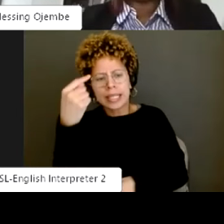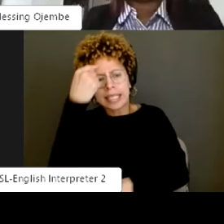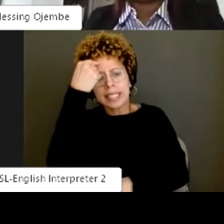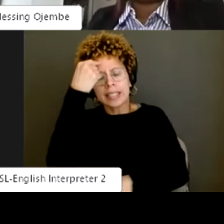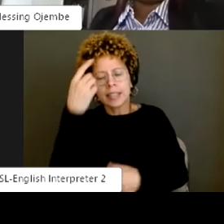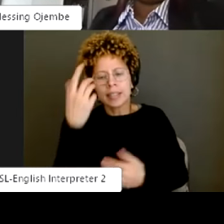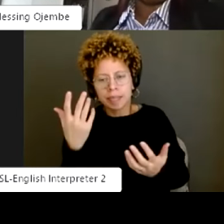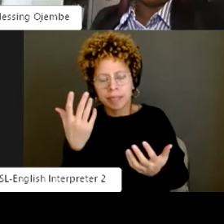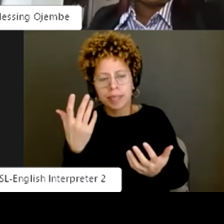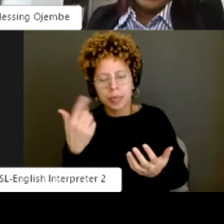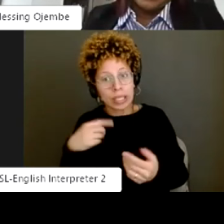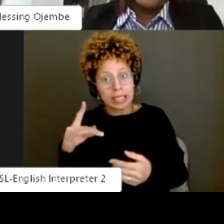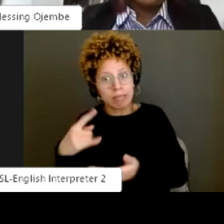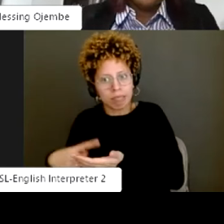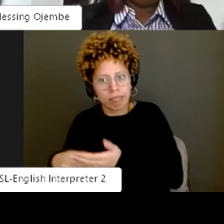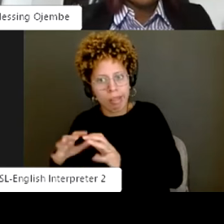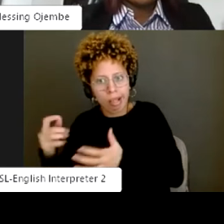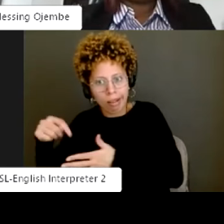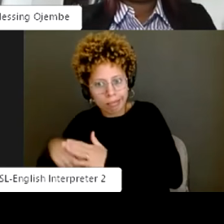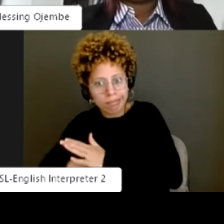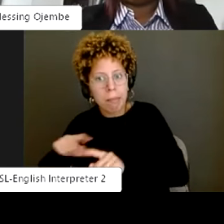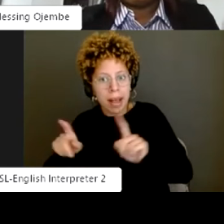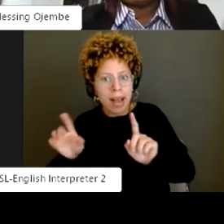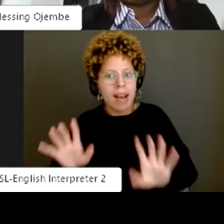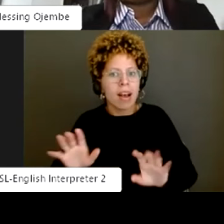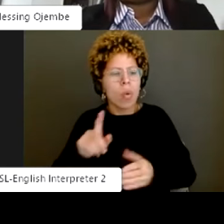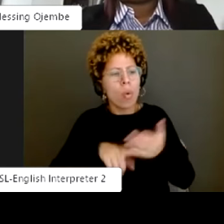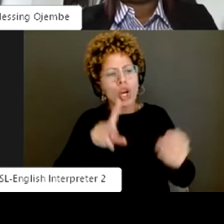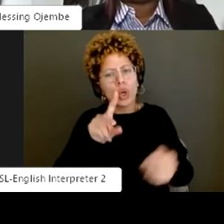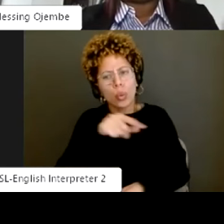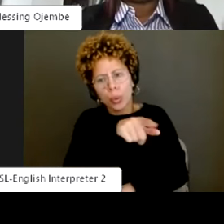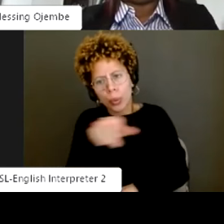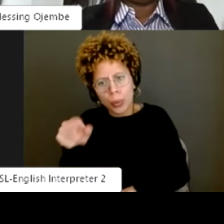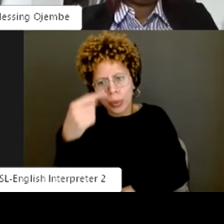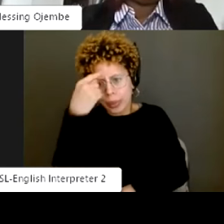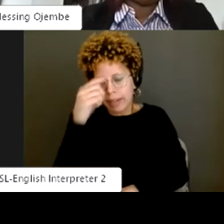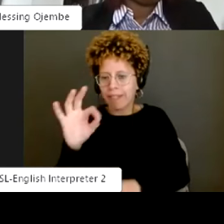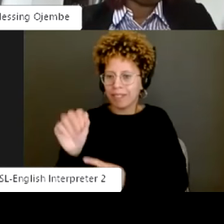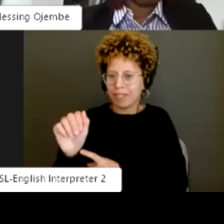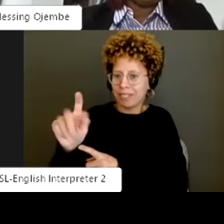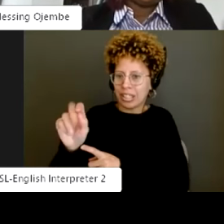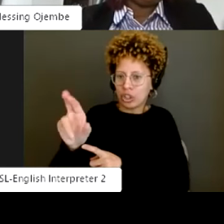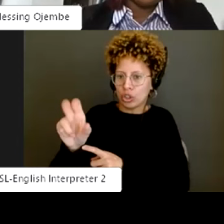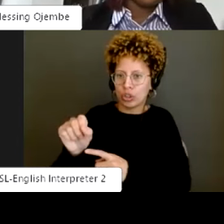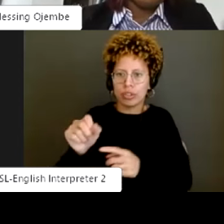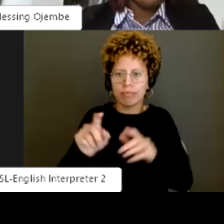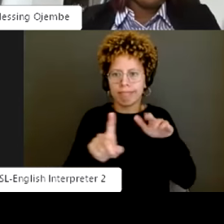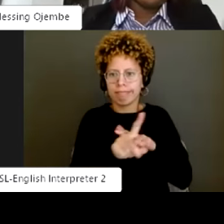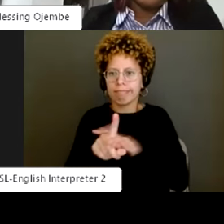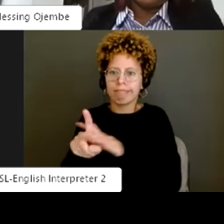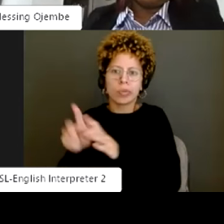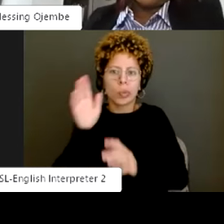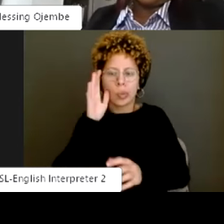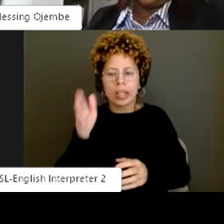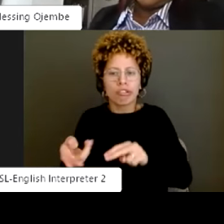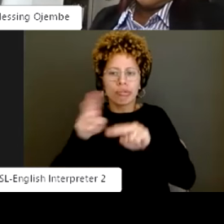but what other factors do you think might contribute to or increase the chances of elder